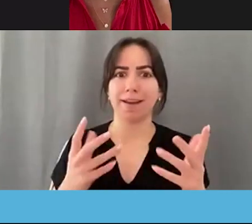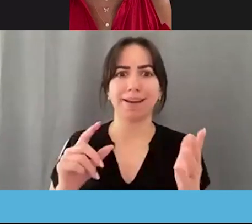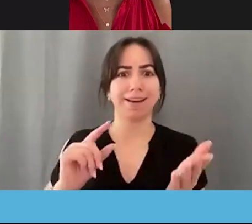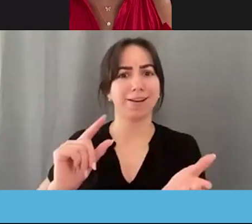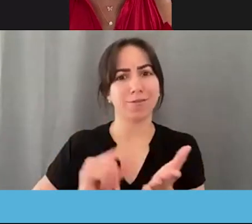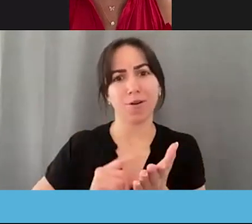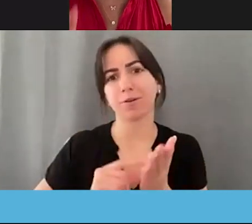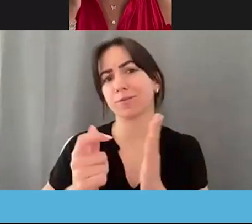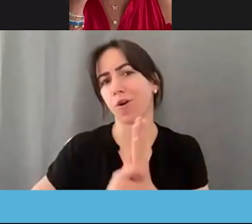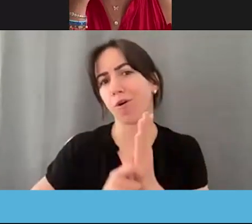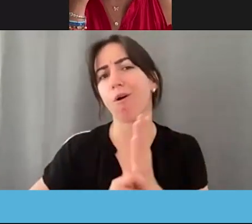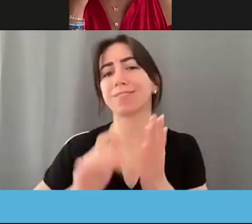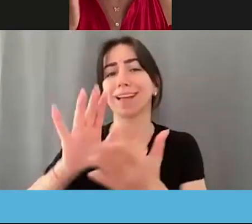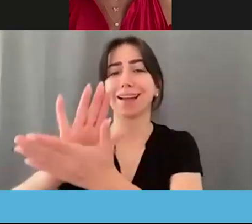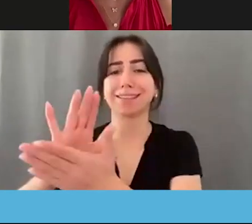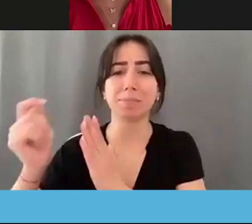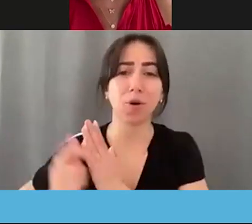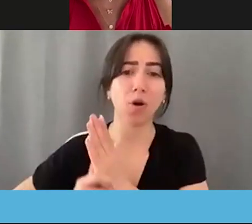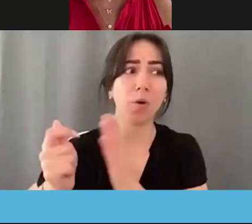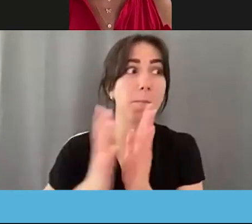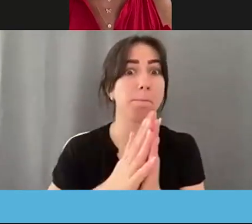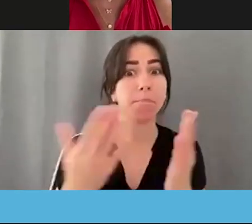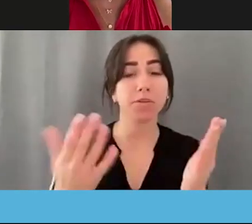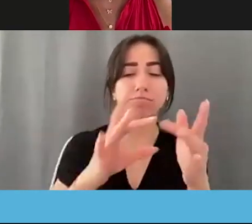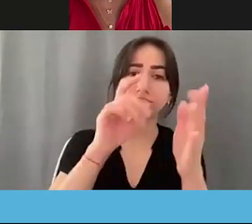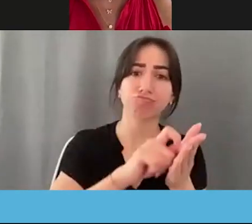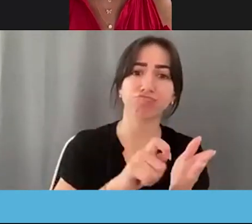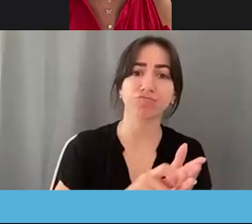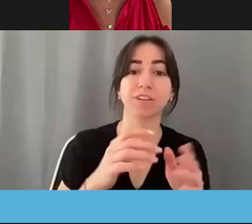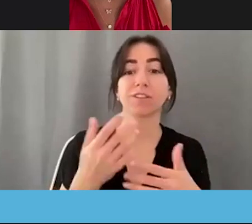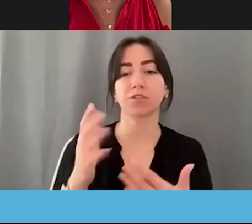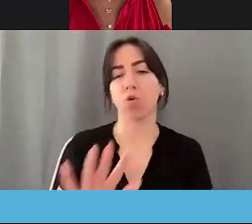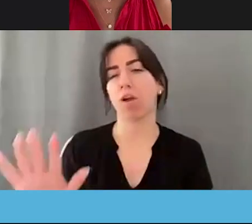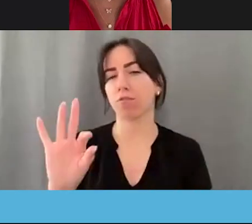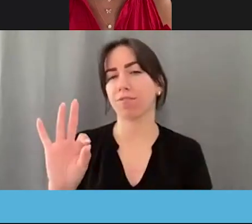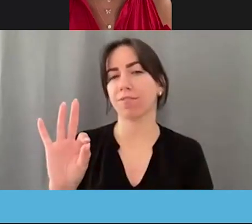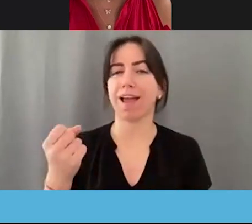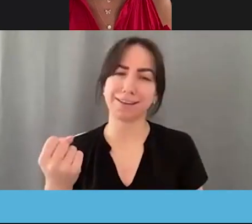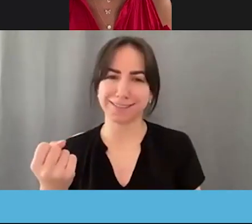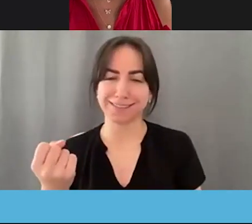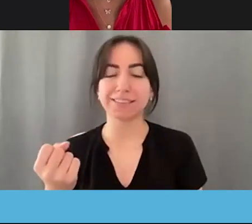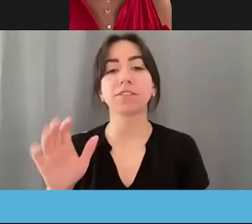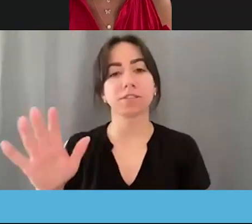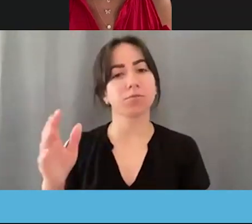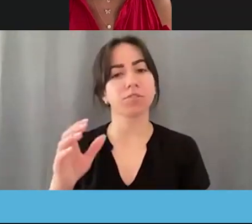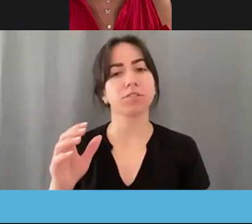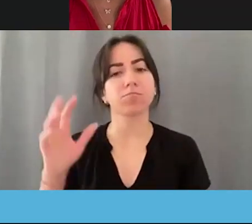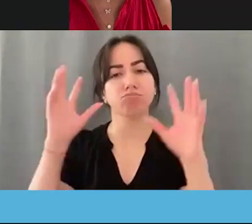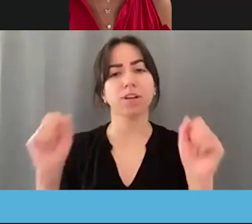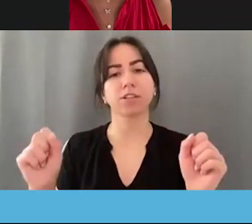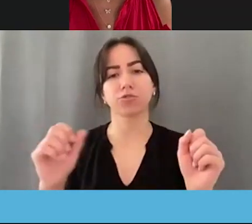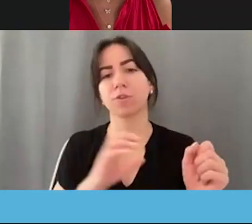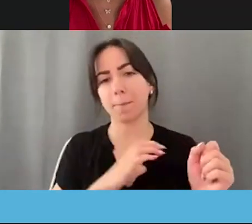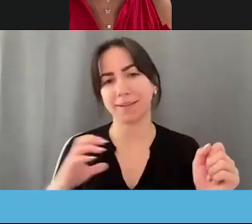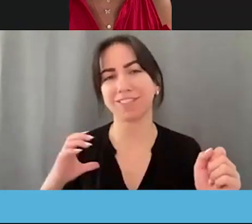articles, academic articles, and books that were written. So by the early 90s, there was actually a presidential commission that was formed